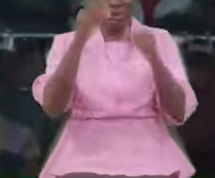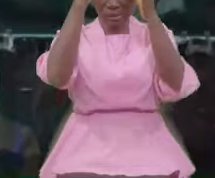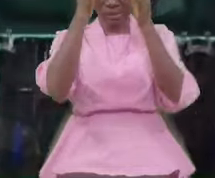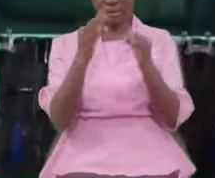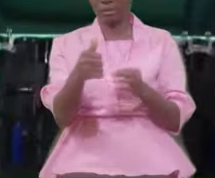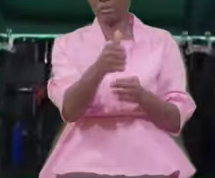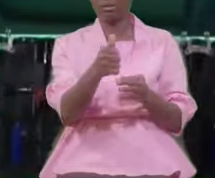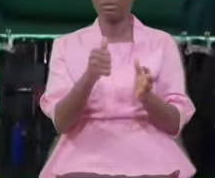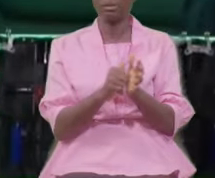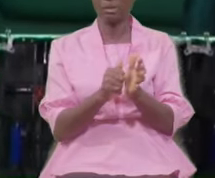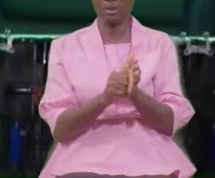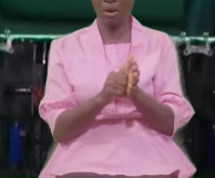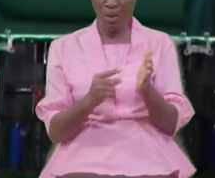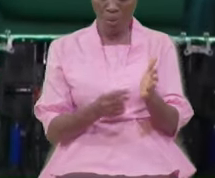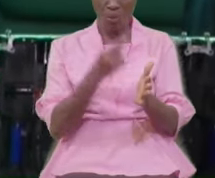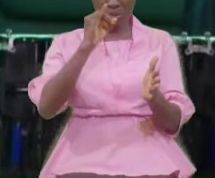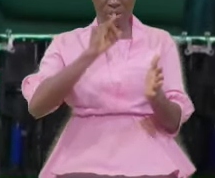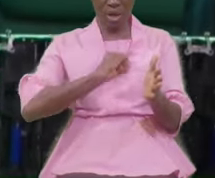make the